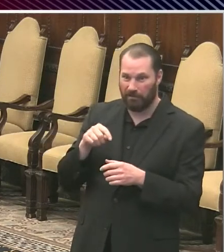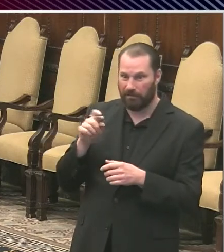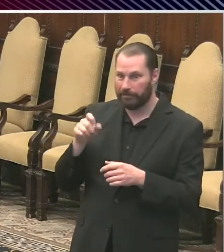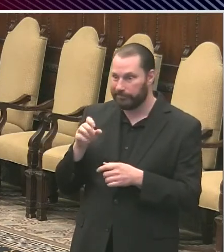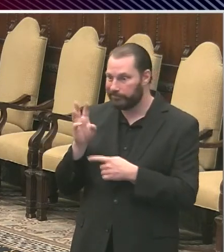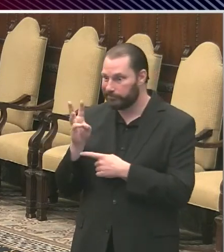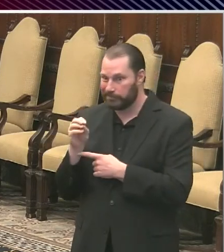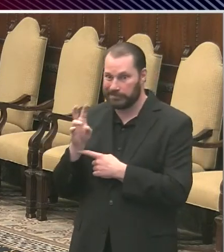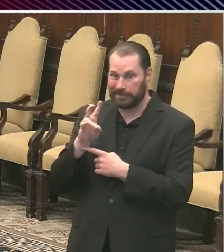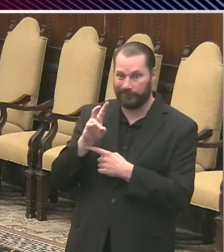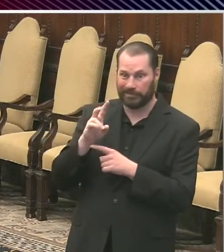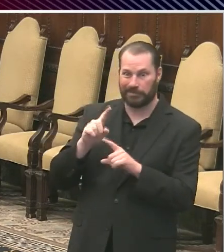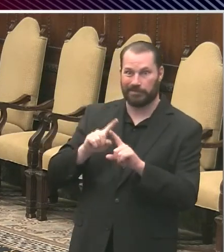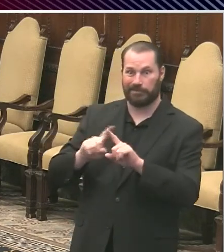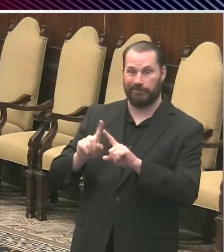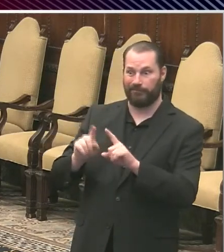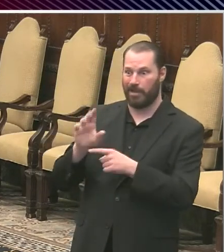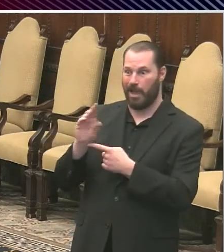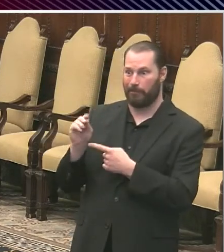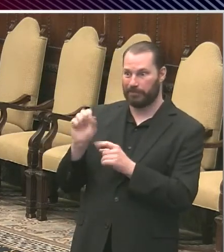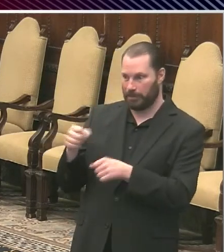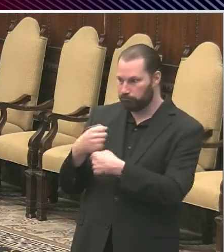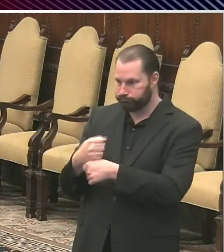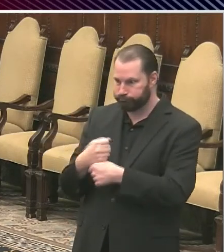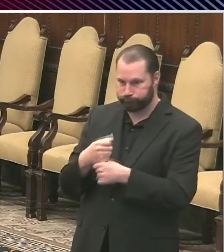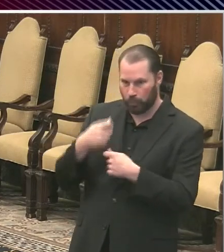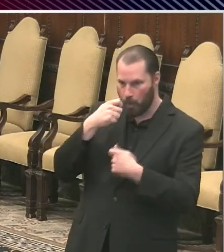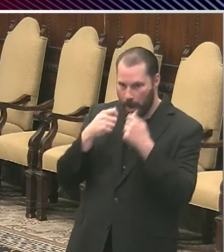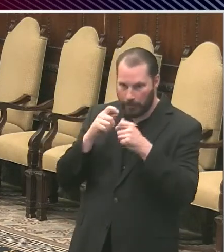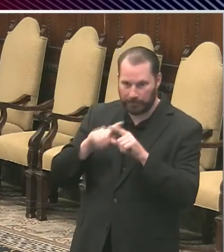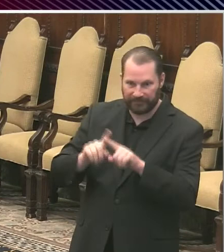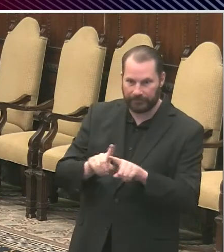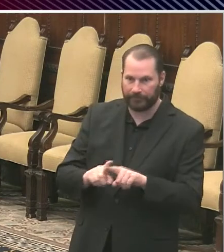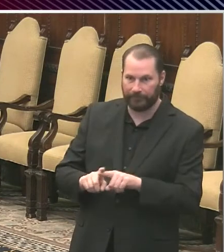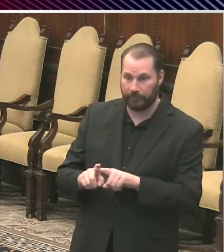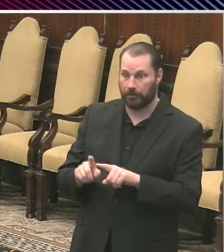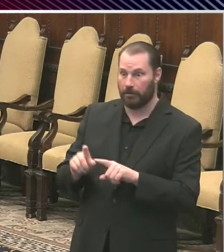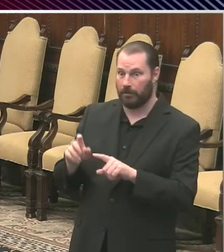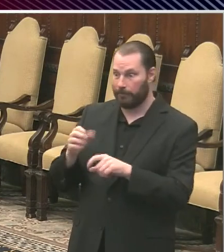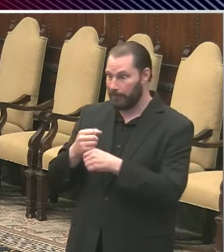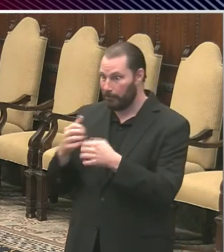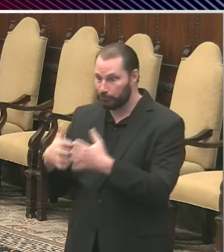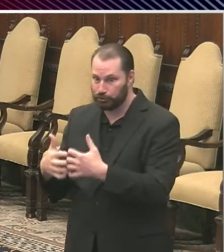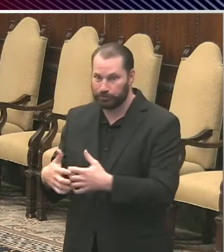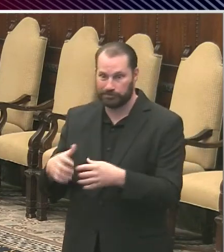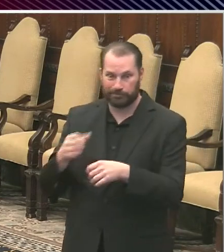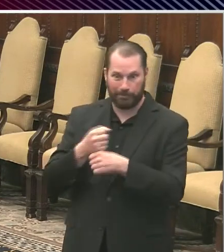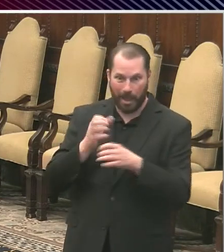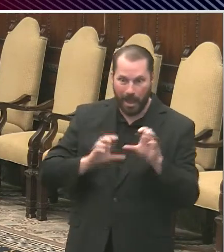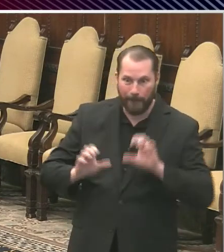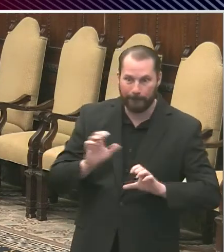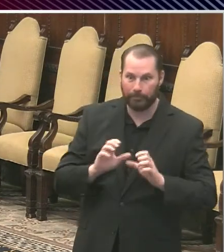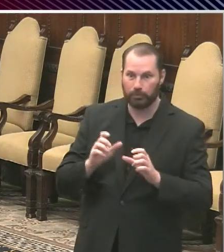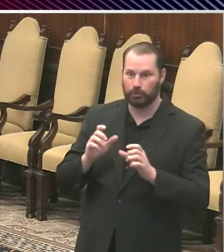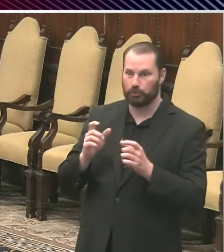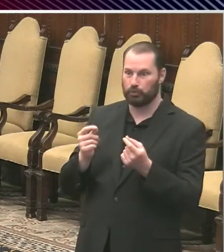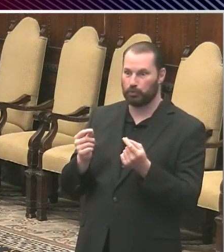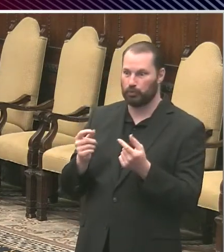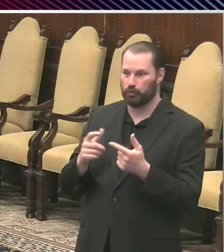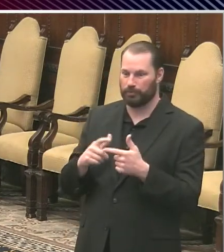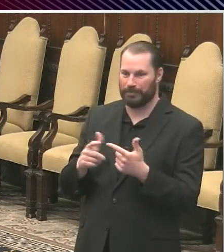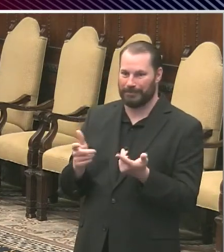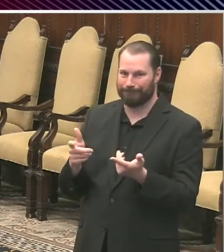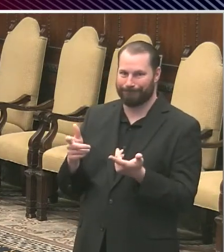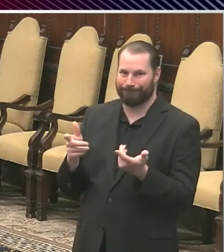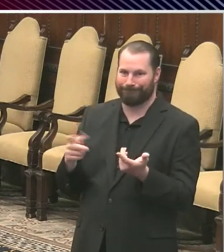tests that can to do this. They make the machines, they make the chemicals, but there's only so many machines and chemicals they can produce at a time, and the entire country wants those. And so